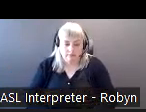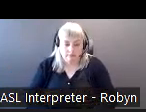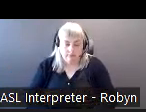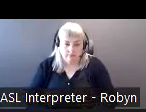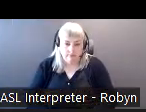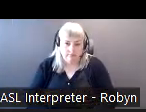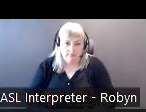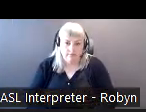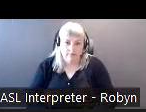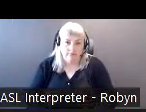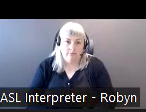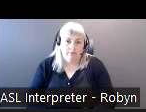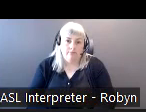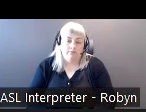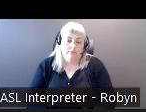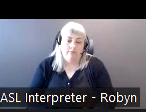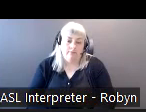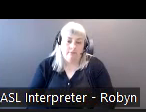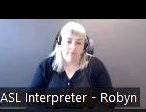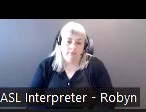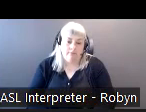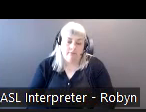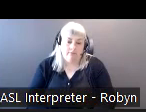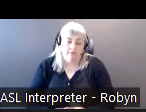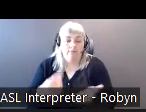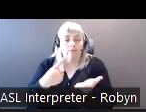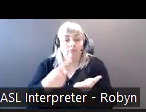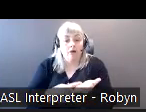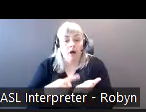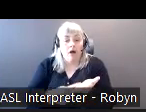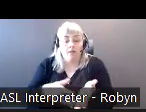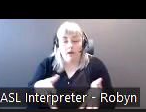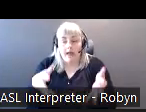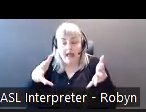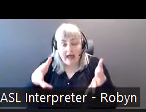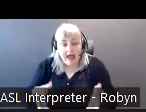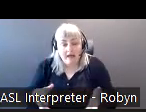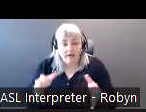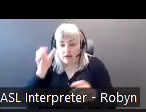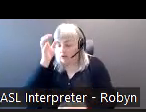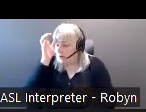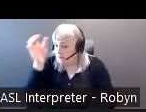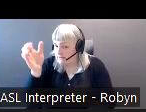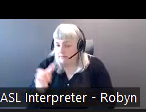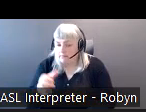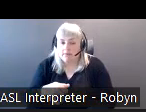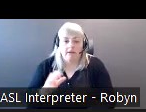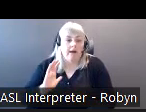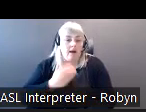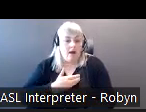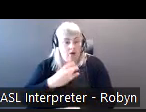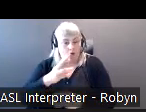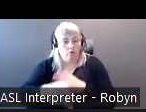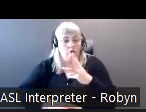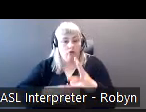Because one of the things about when we're talking about these heavy concepts is that our worlds can feel